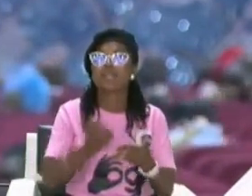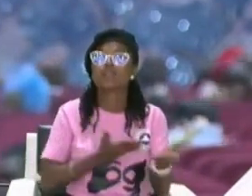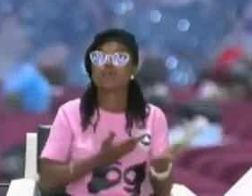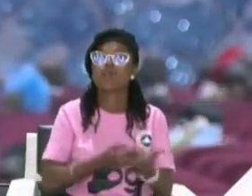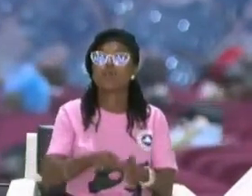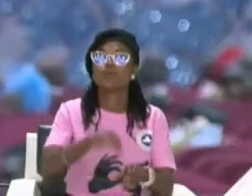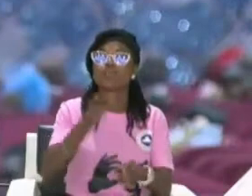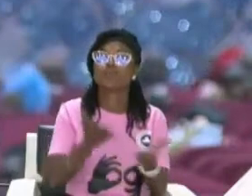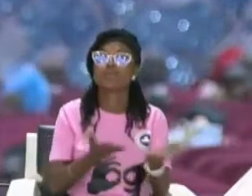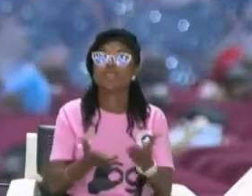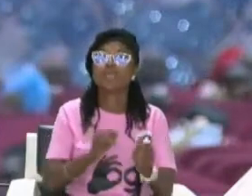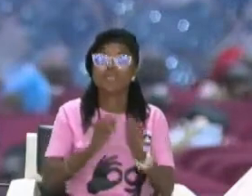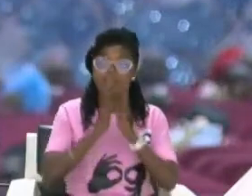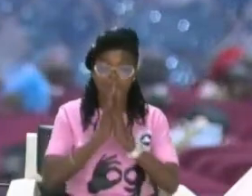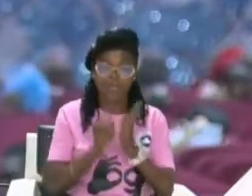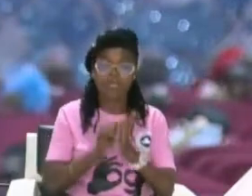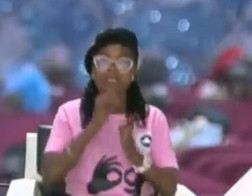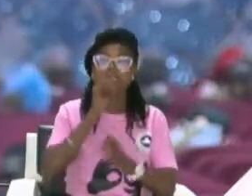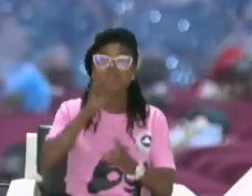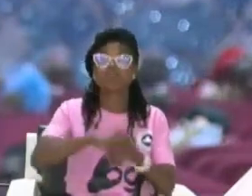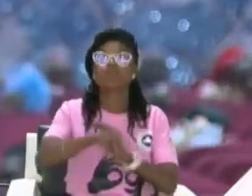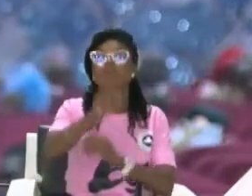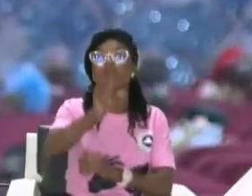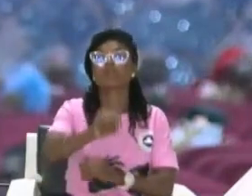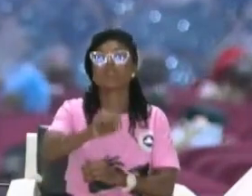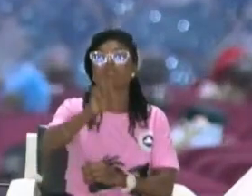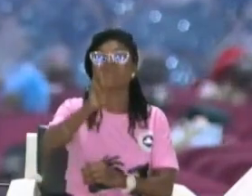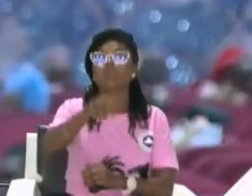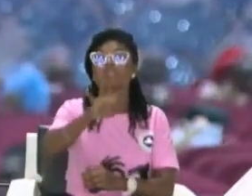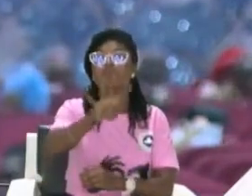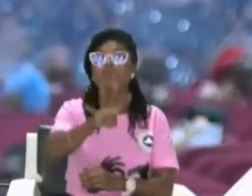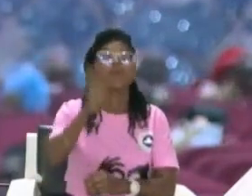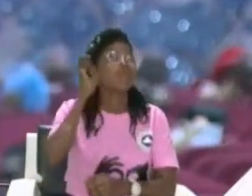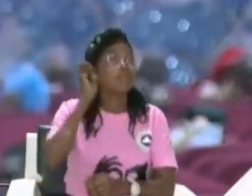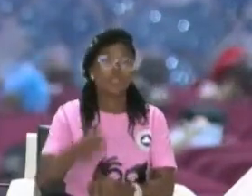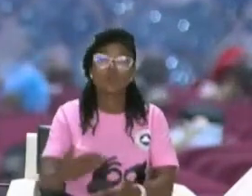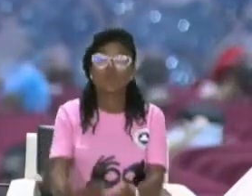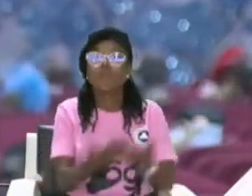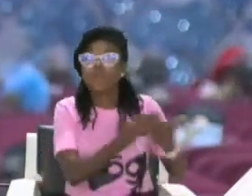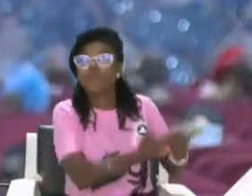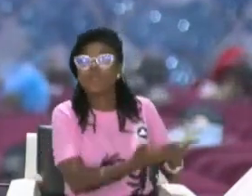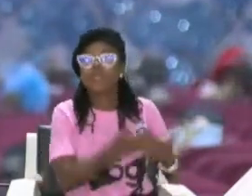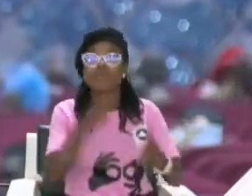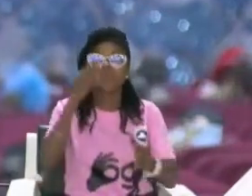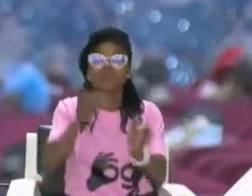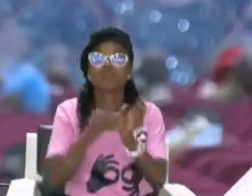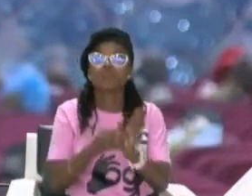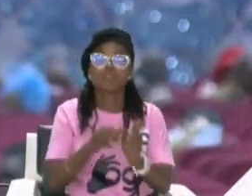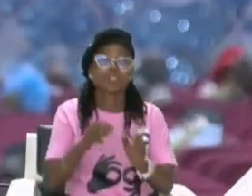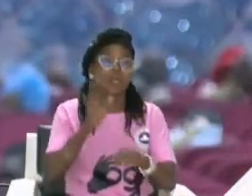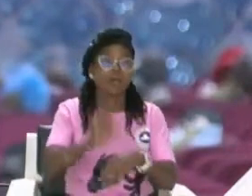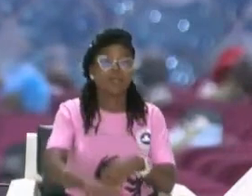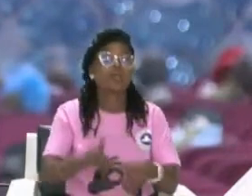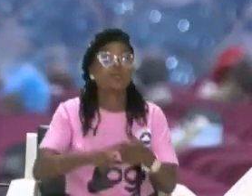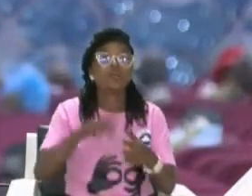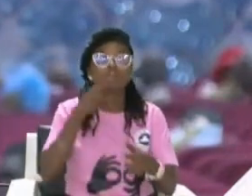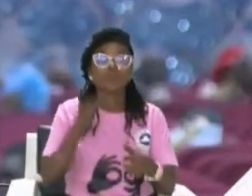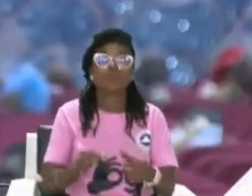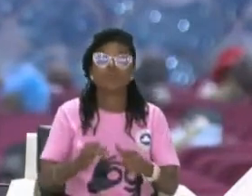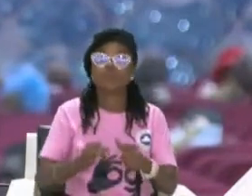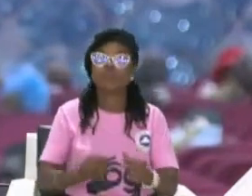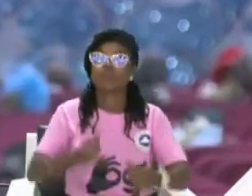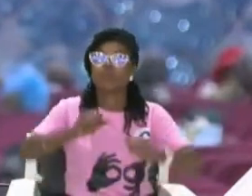prayed that in 2024, he would bring his own child to the altar too. And God did